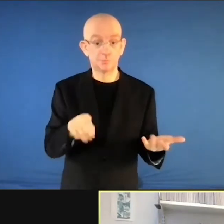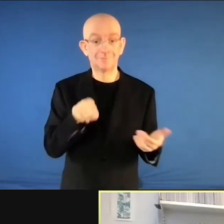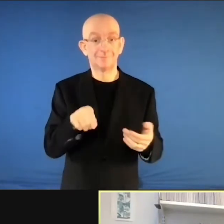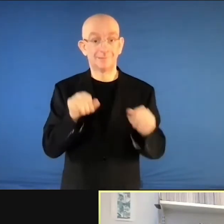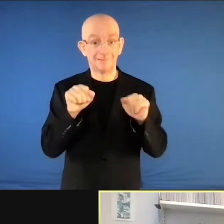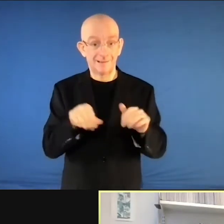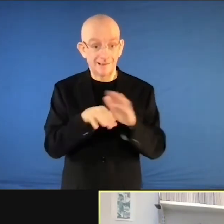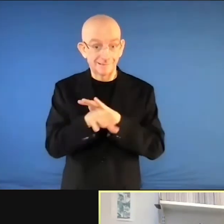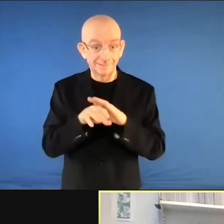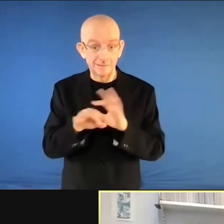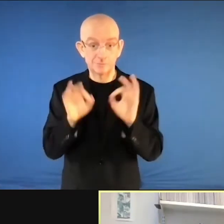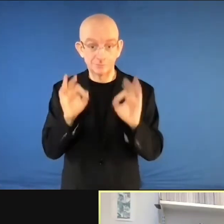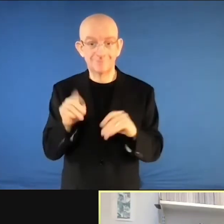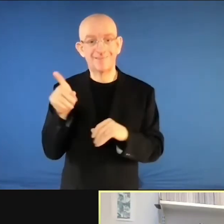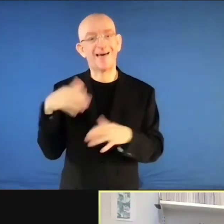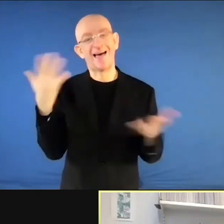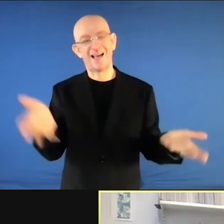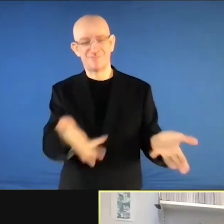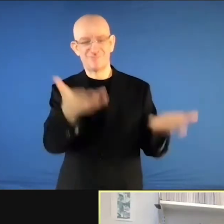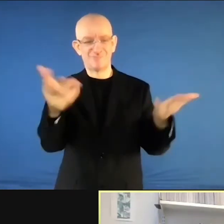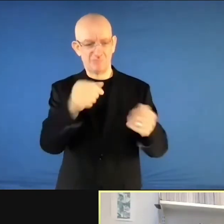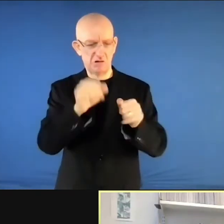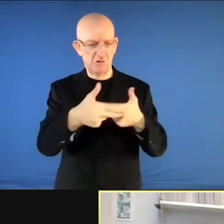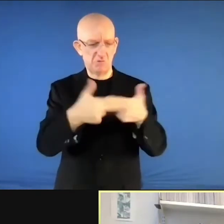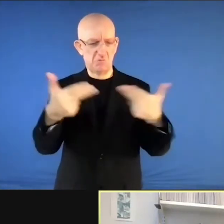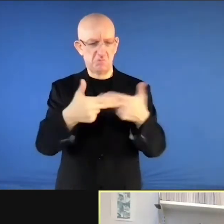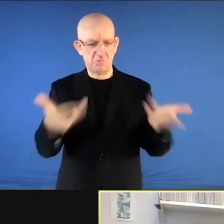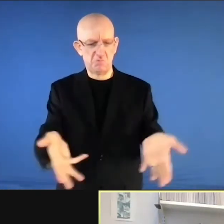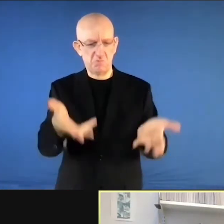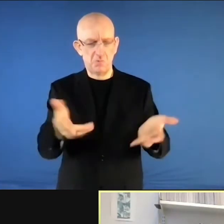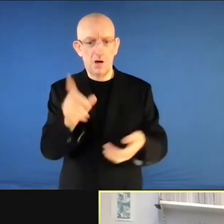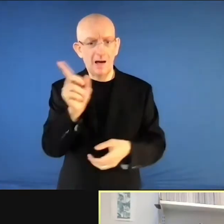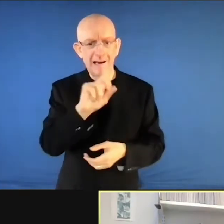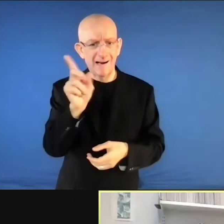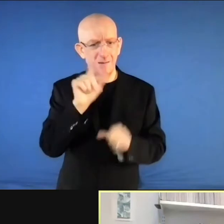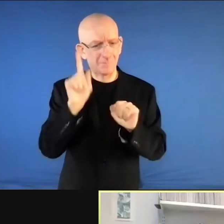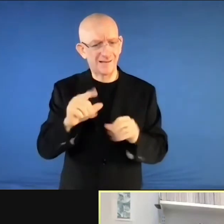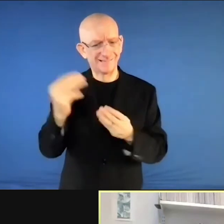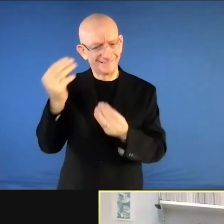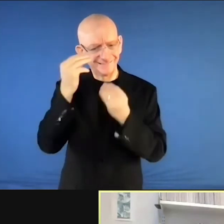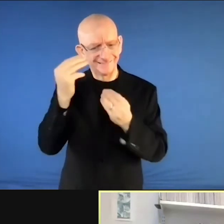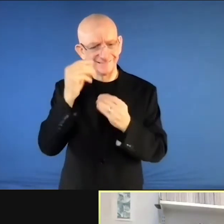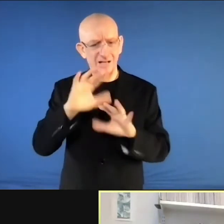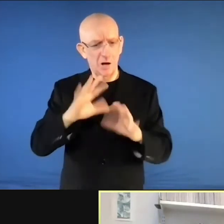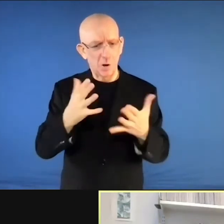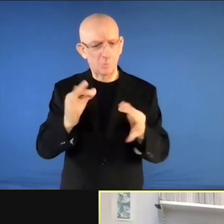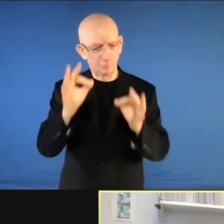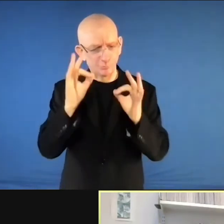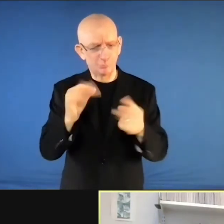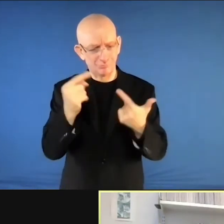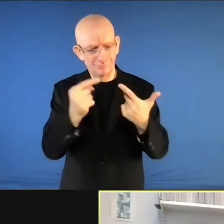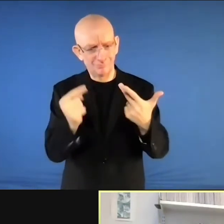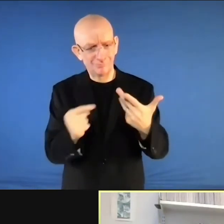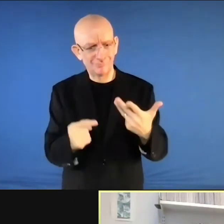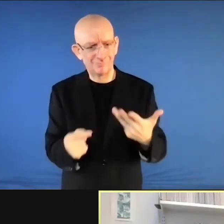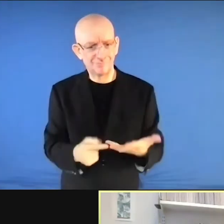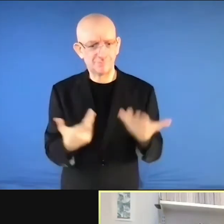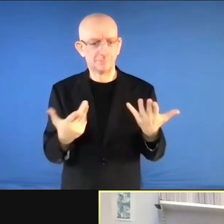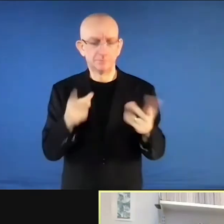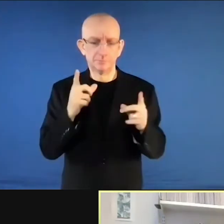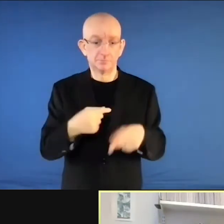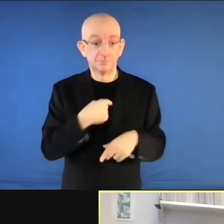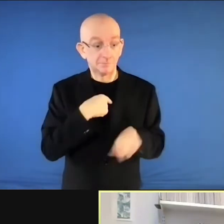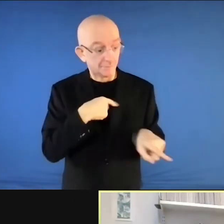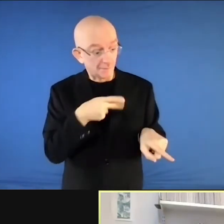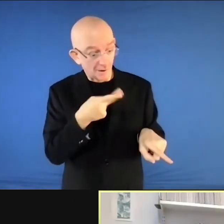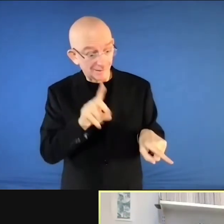would definitely, if one of my own students, PhD students, wanted to meet with persons of concern,